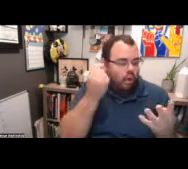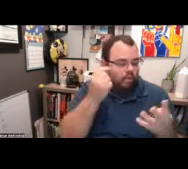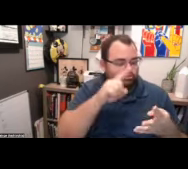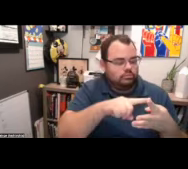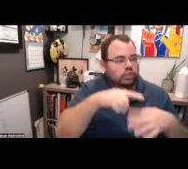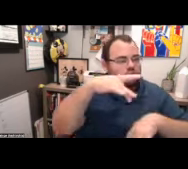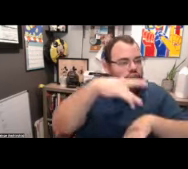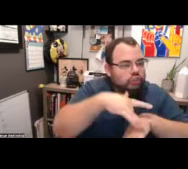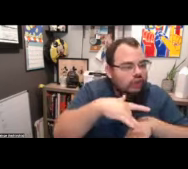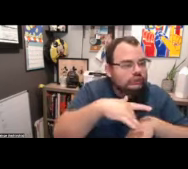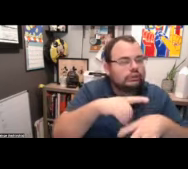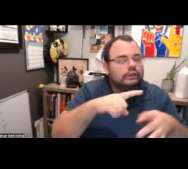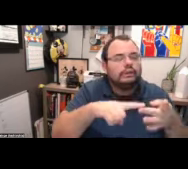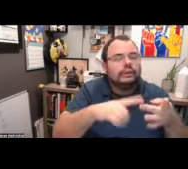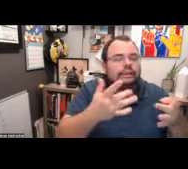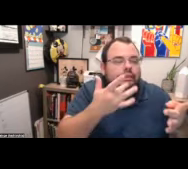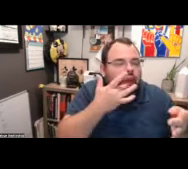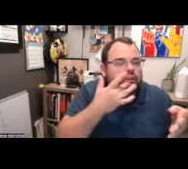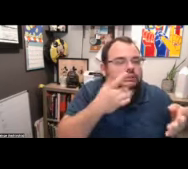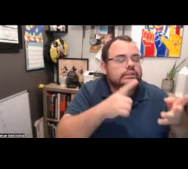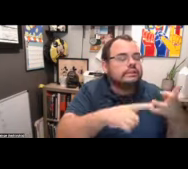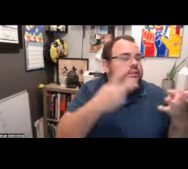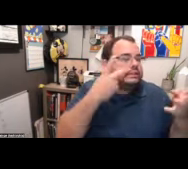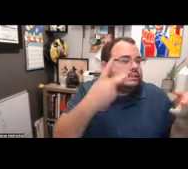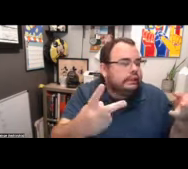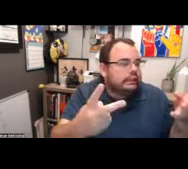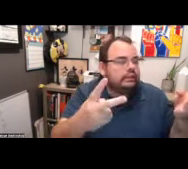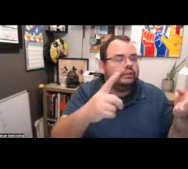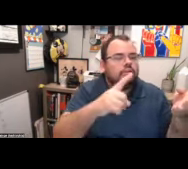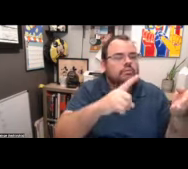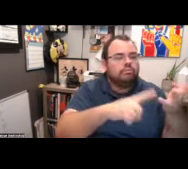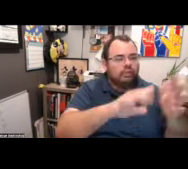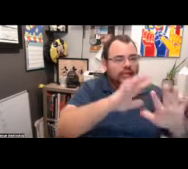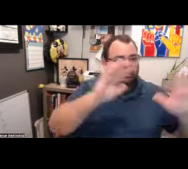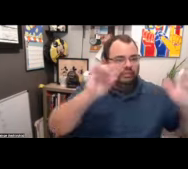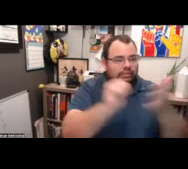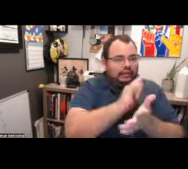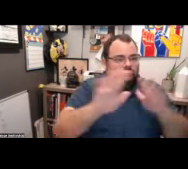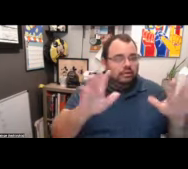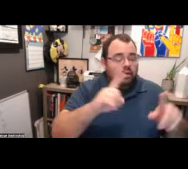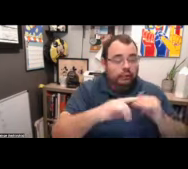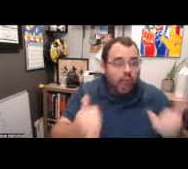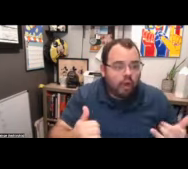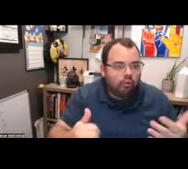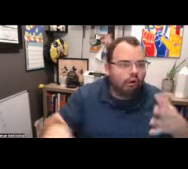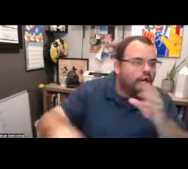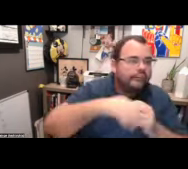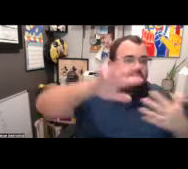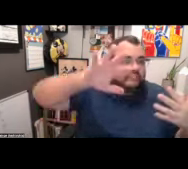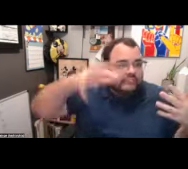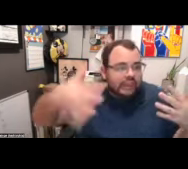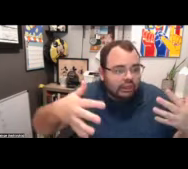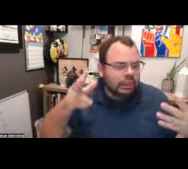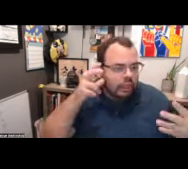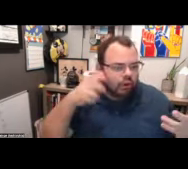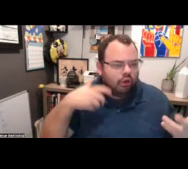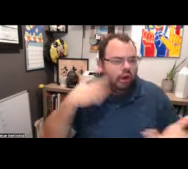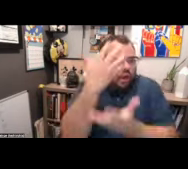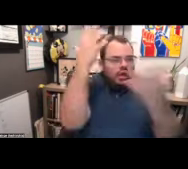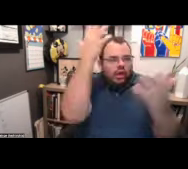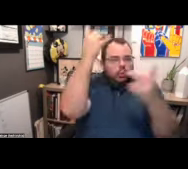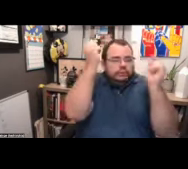look like? So touch, I knew that. I knew taste. I knew sight. But that's it. But now